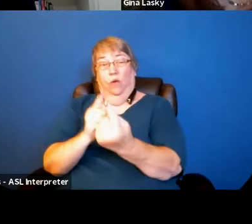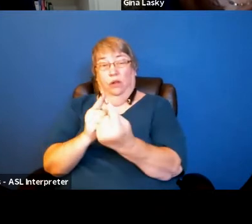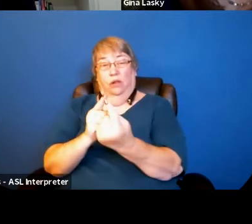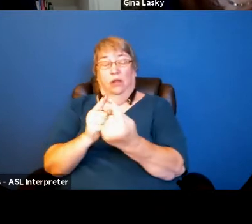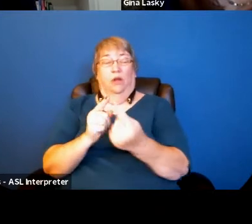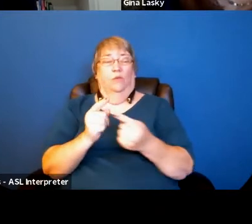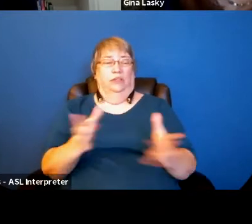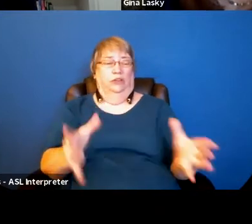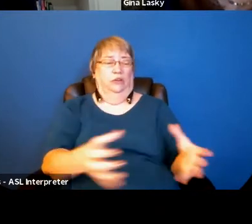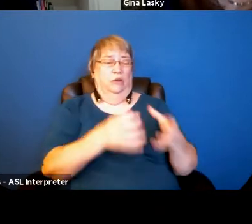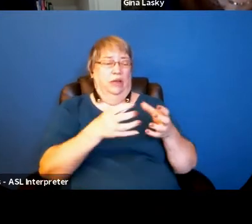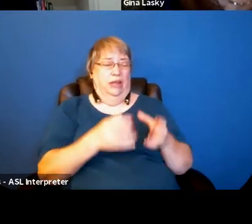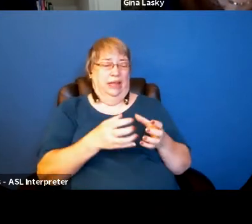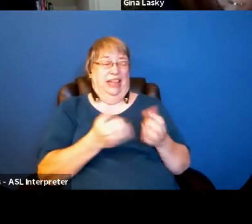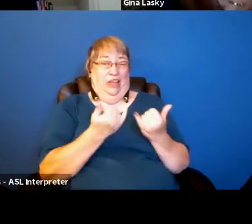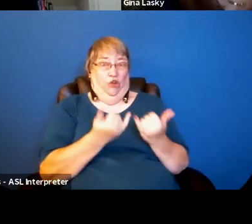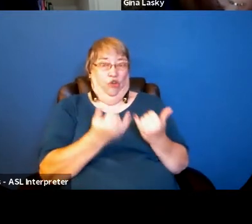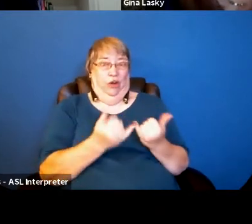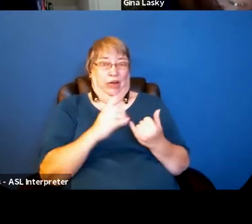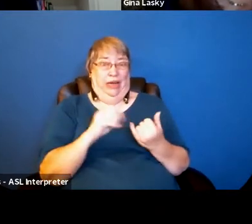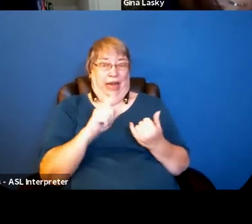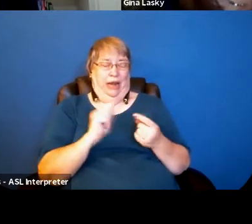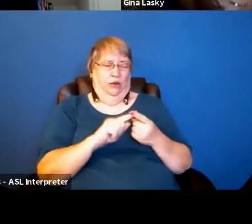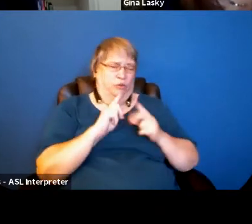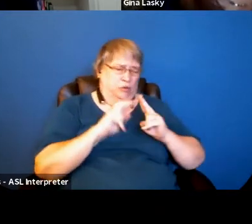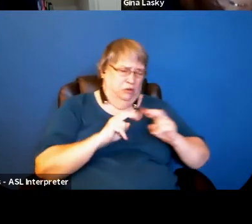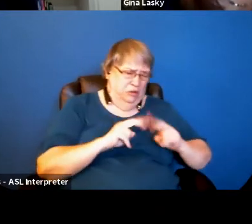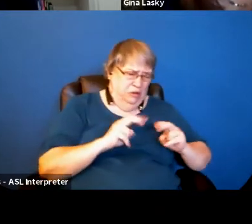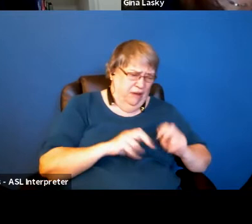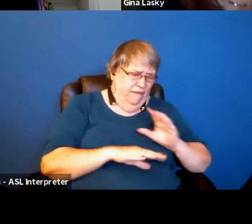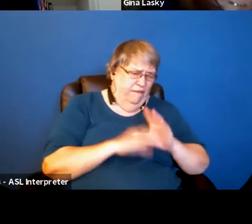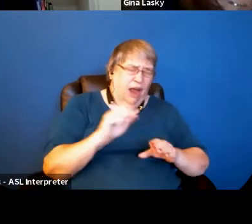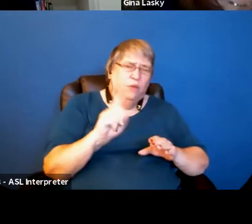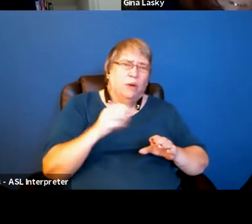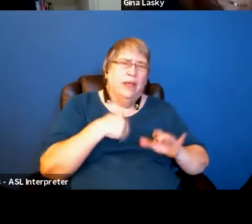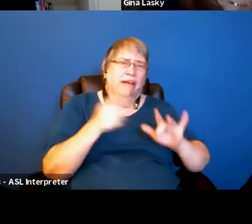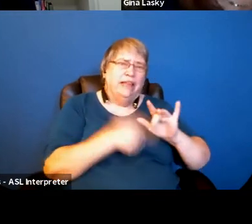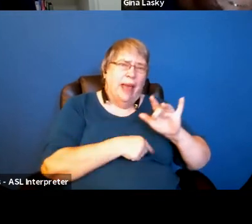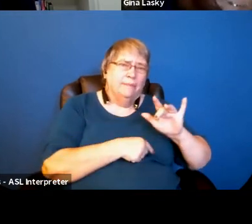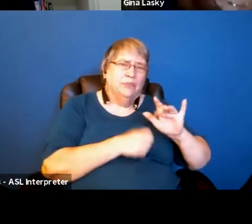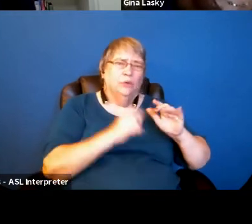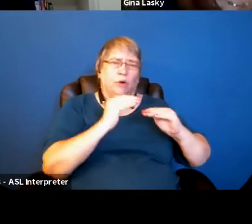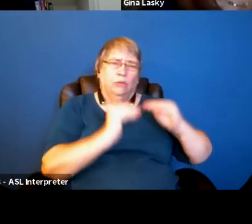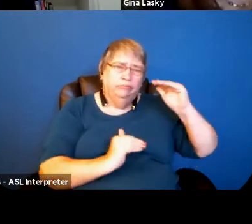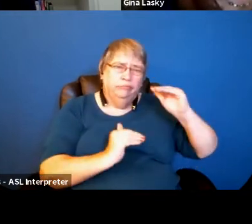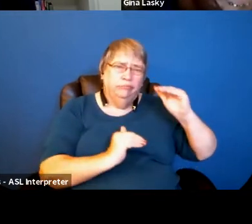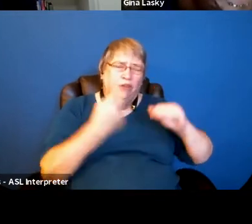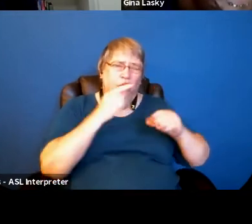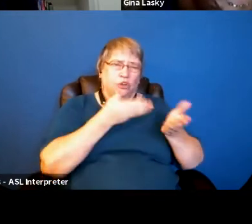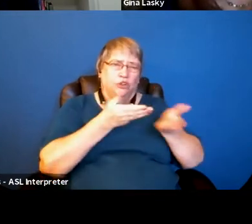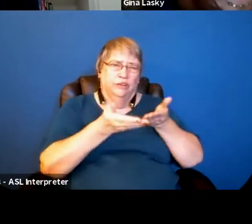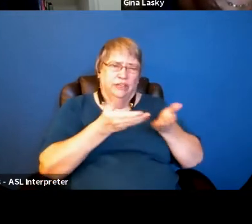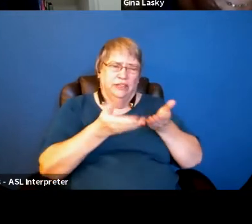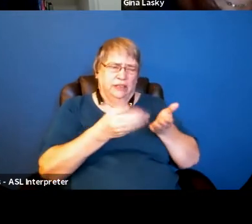data on the continuum of services to uncover gaps in these services. and to identify what might